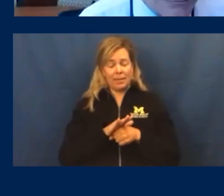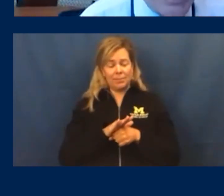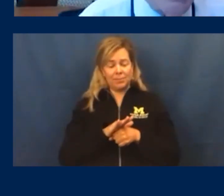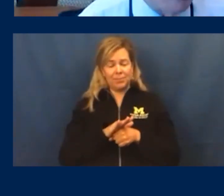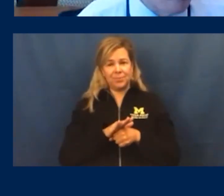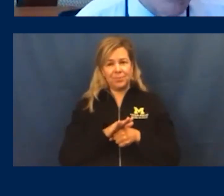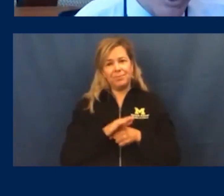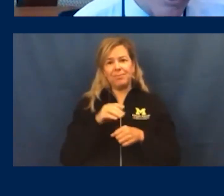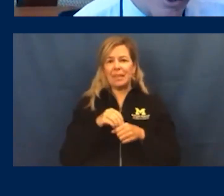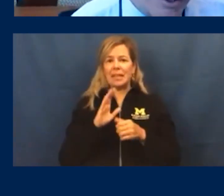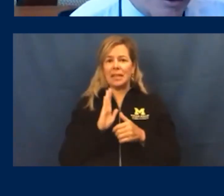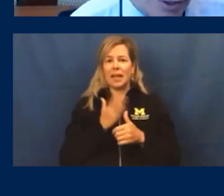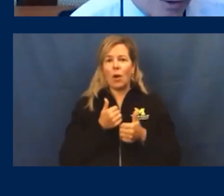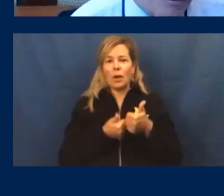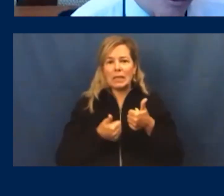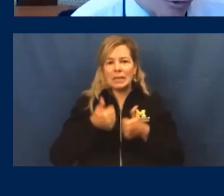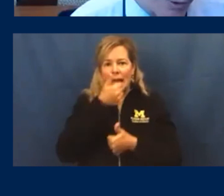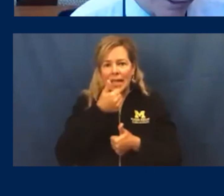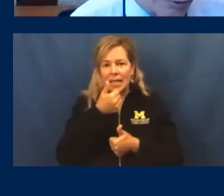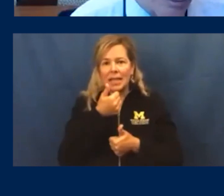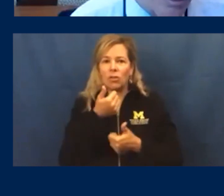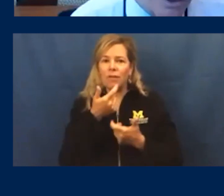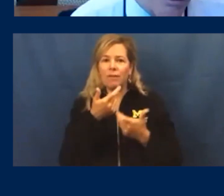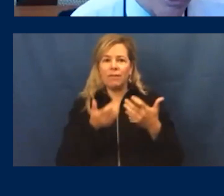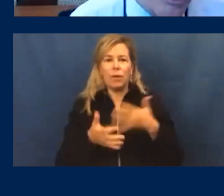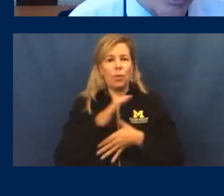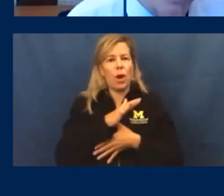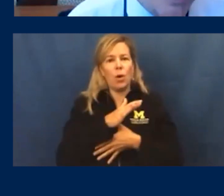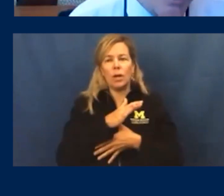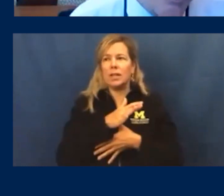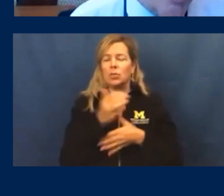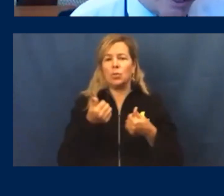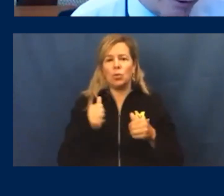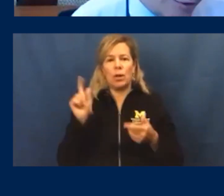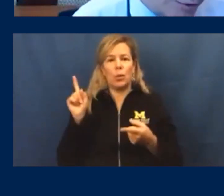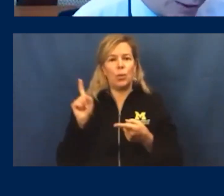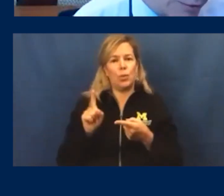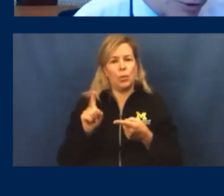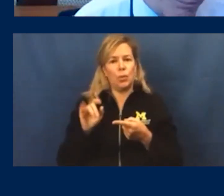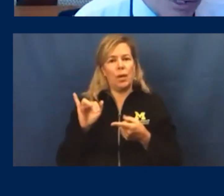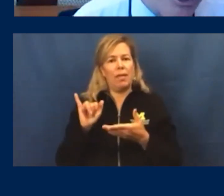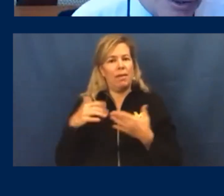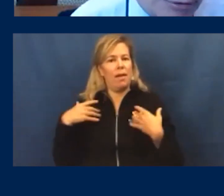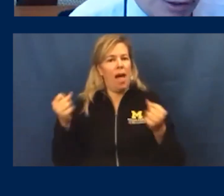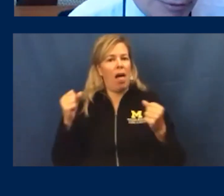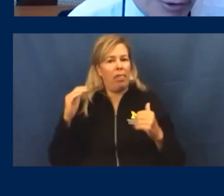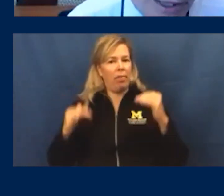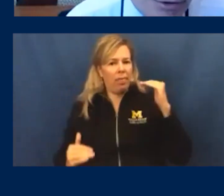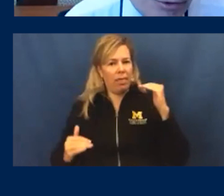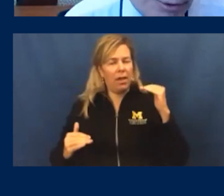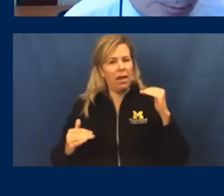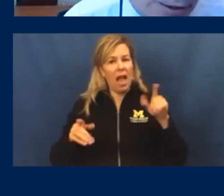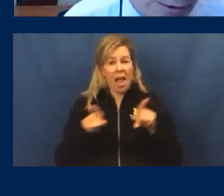executive priorities to trying to reduce health disparities and to publish our outcomes and